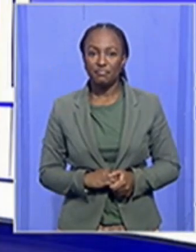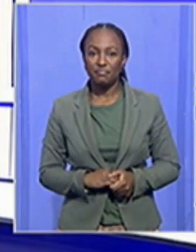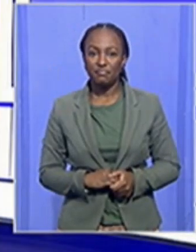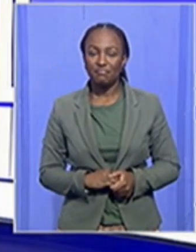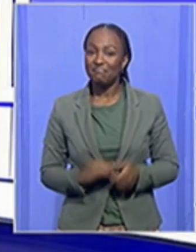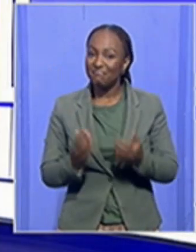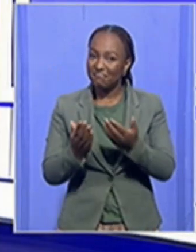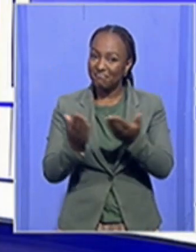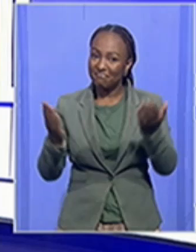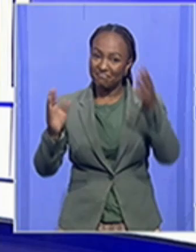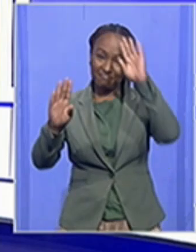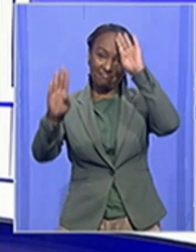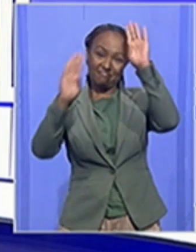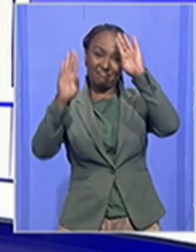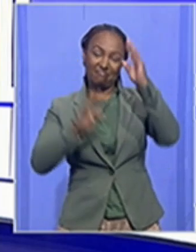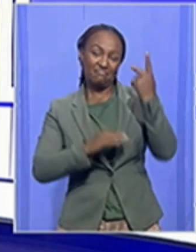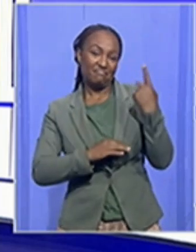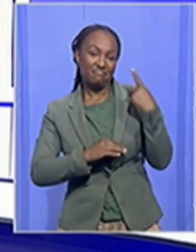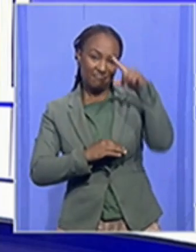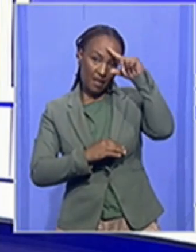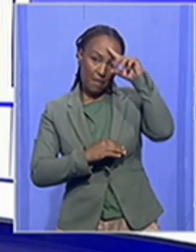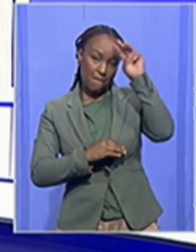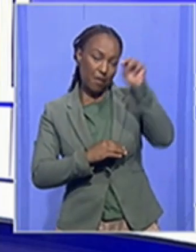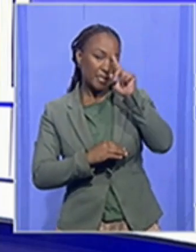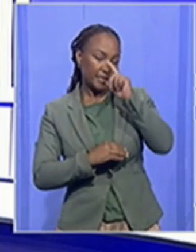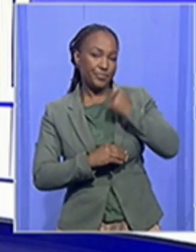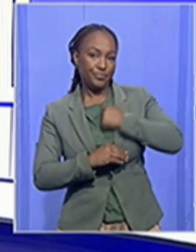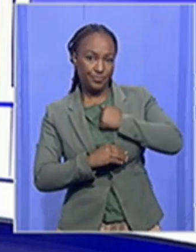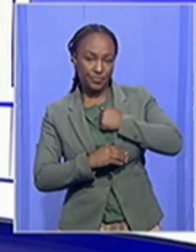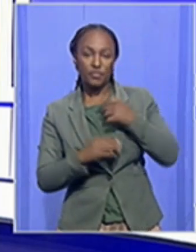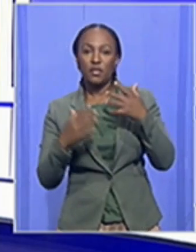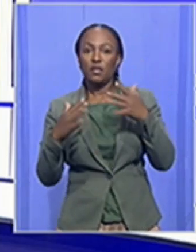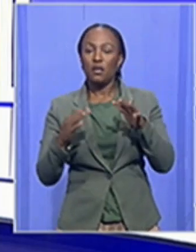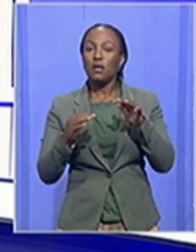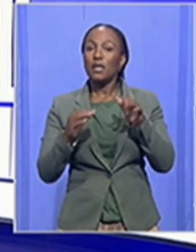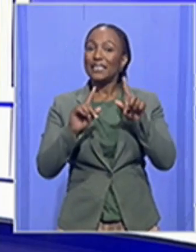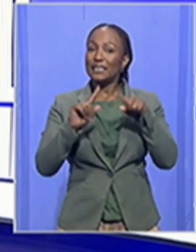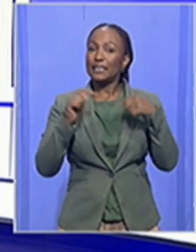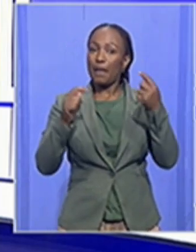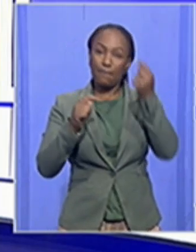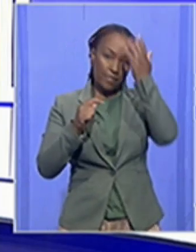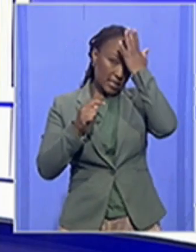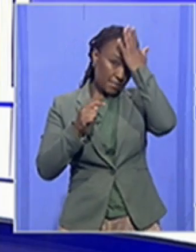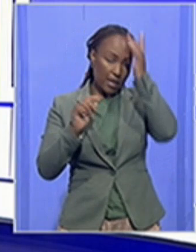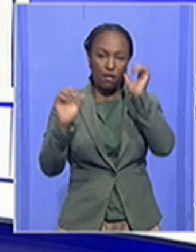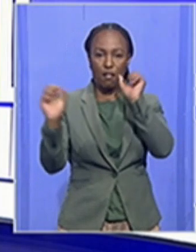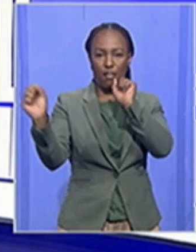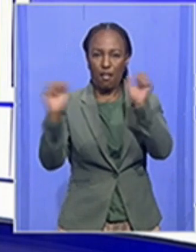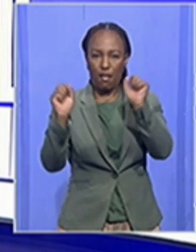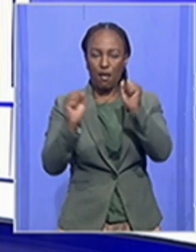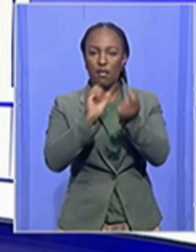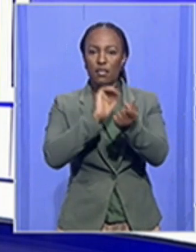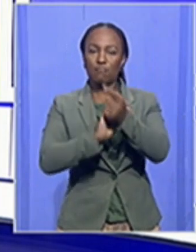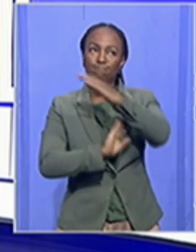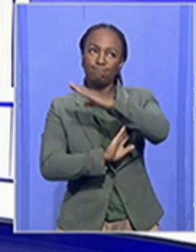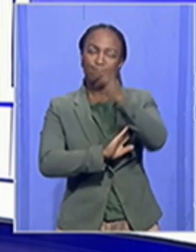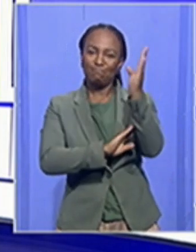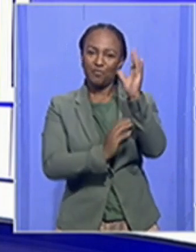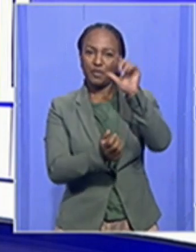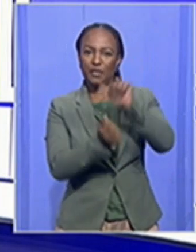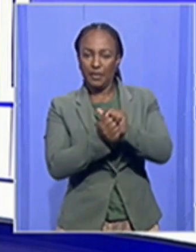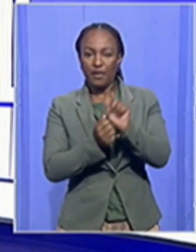Beshun Tobela nna le kgaetšedi Mphoteme re romilwe ke sehlopha sa ditaba tša Sepedi go tla go lesolela tšeo ka boripana tšeo di hlilego di direga. Re thoma ka tšeo